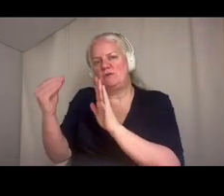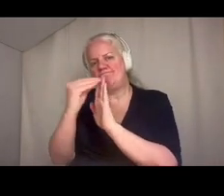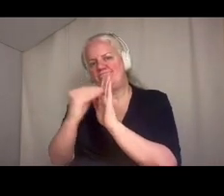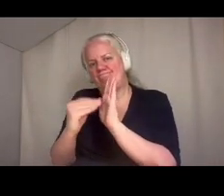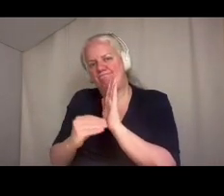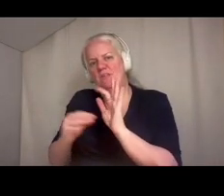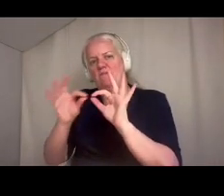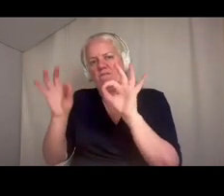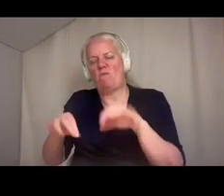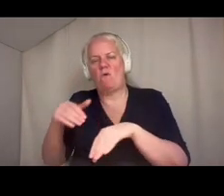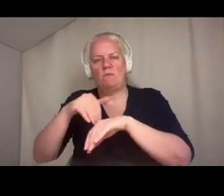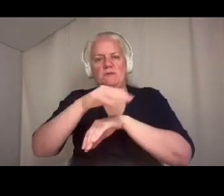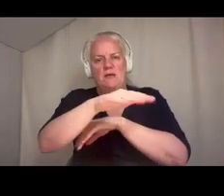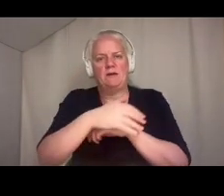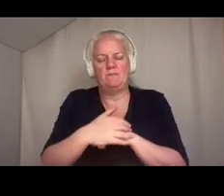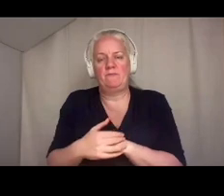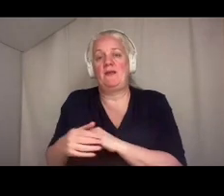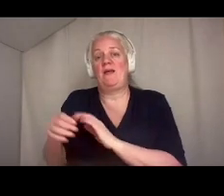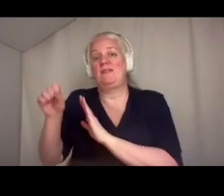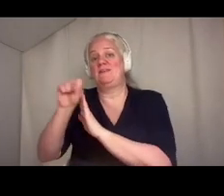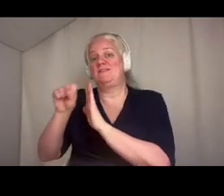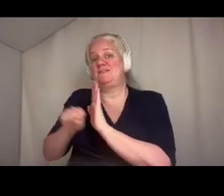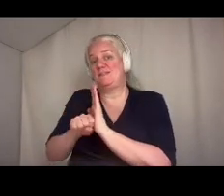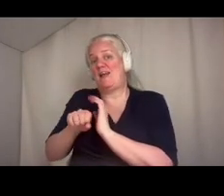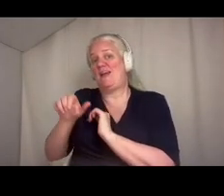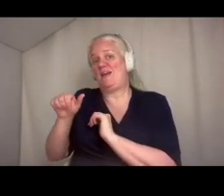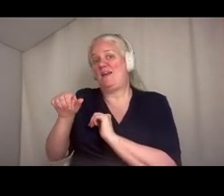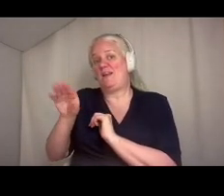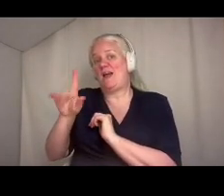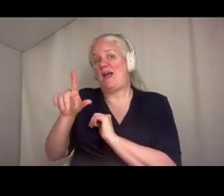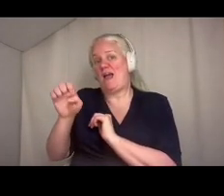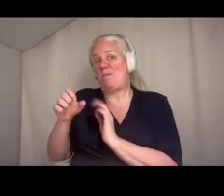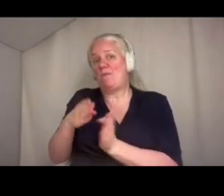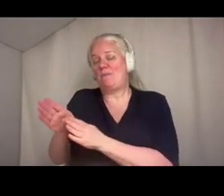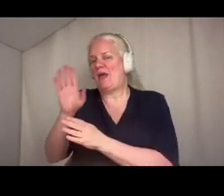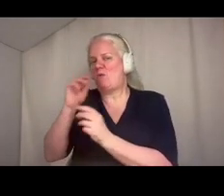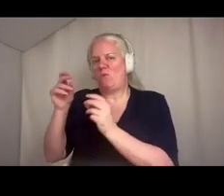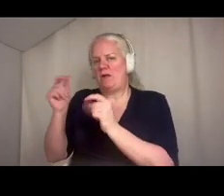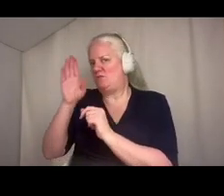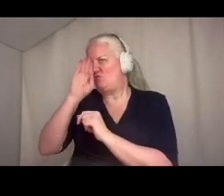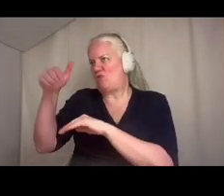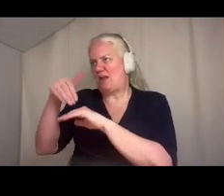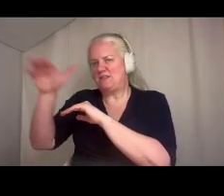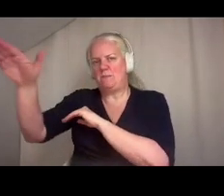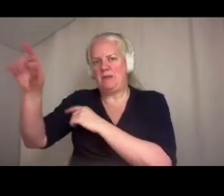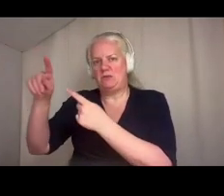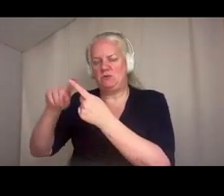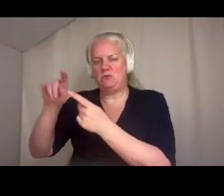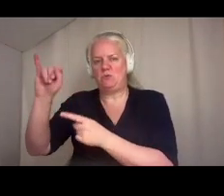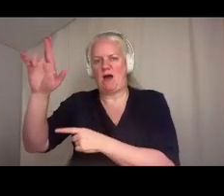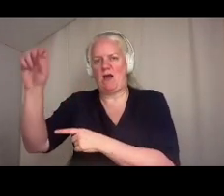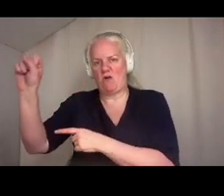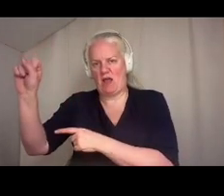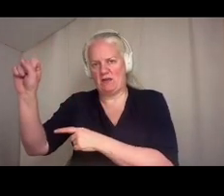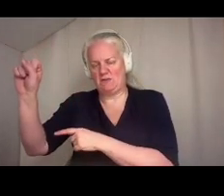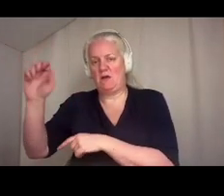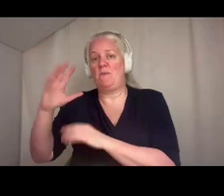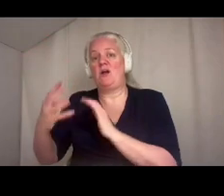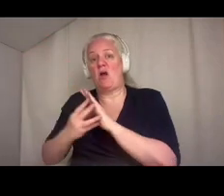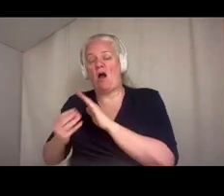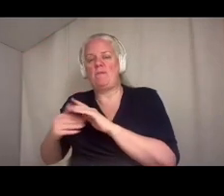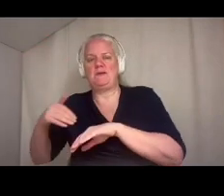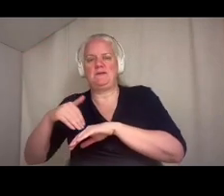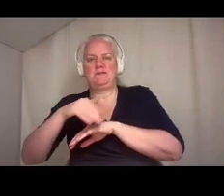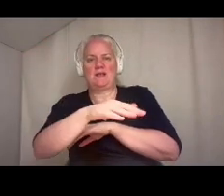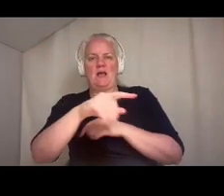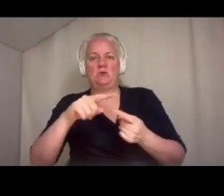ABLE plan will submit this directly to the IRS. So when you get it, the form 5498QA, it is